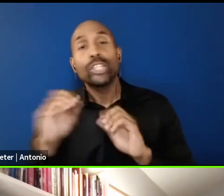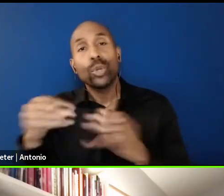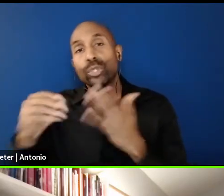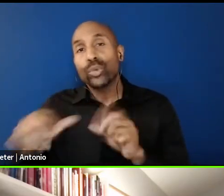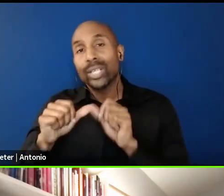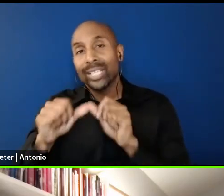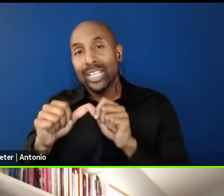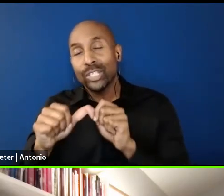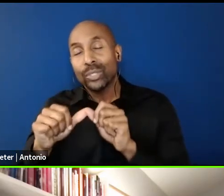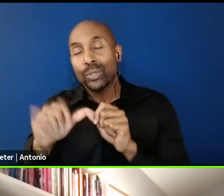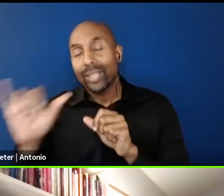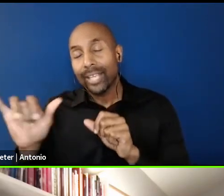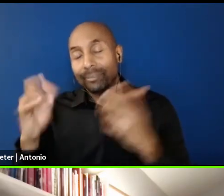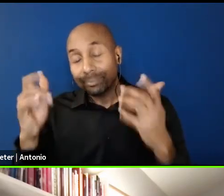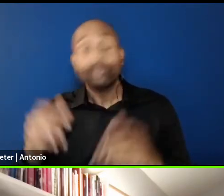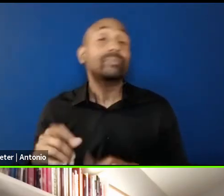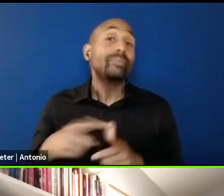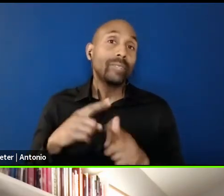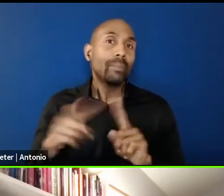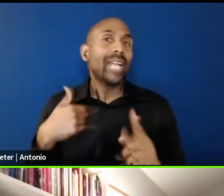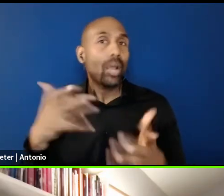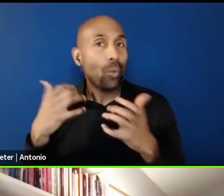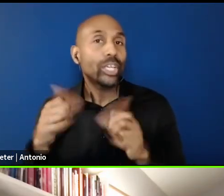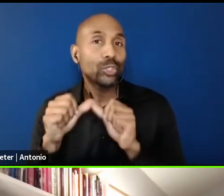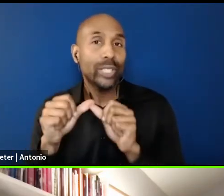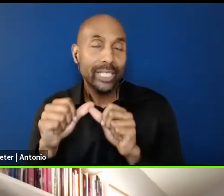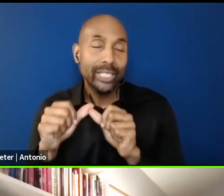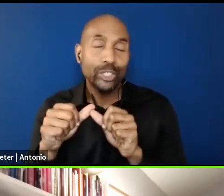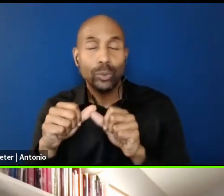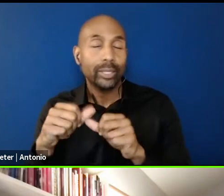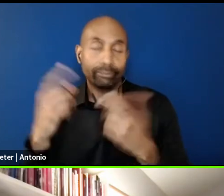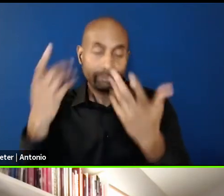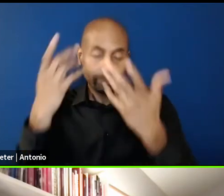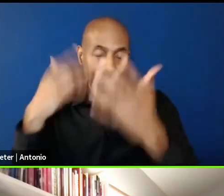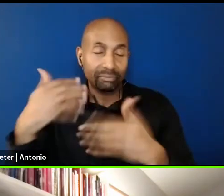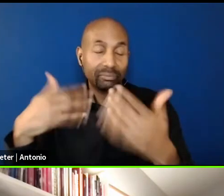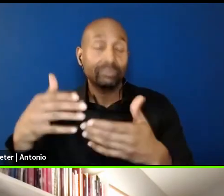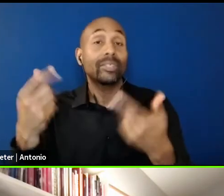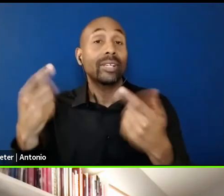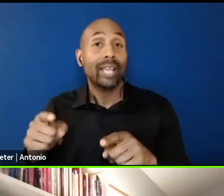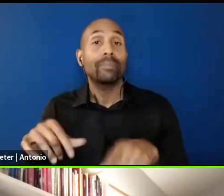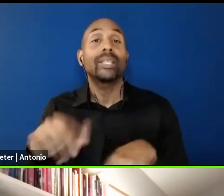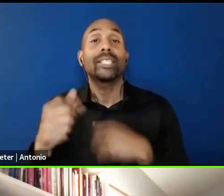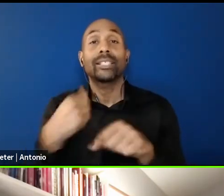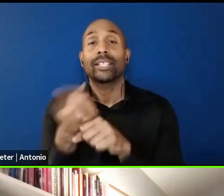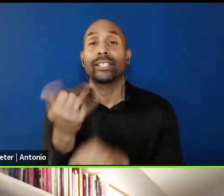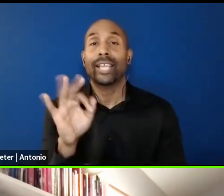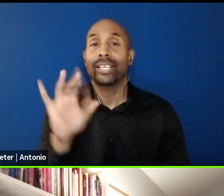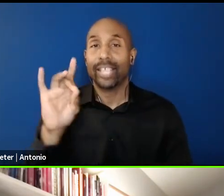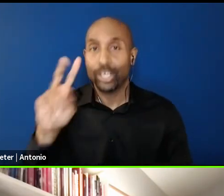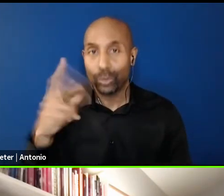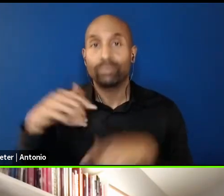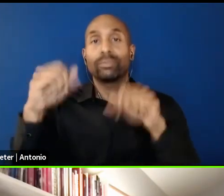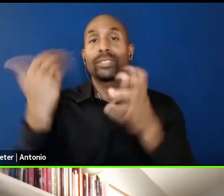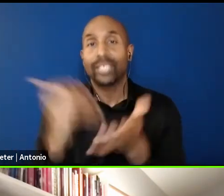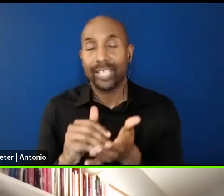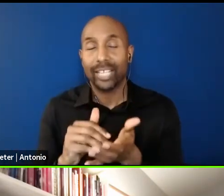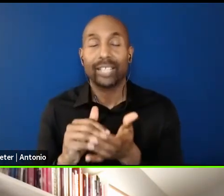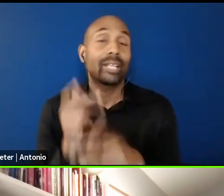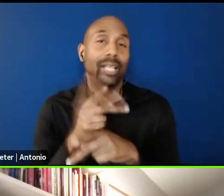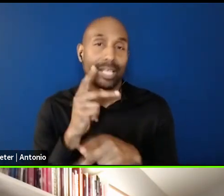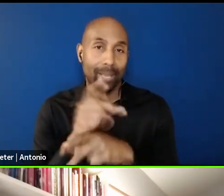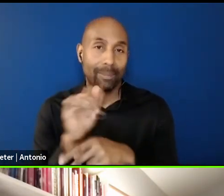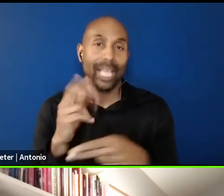And then I wanted to continue it at some point, and I did in 1982, and kept the name